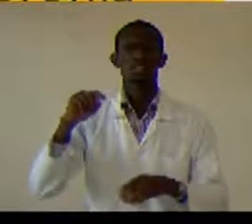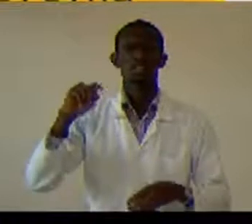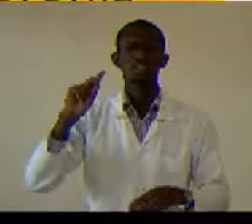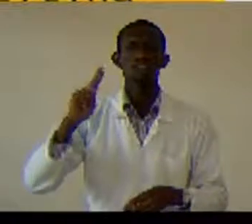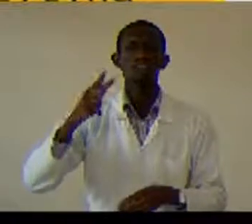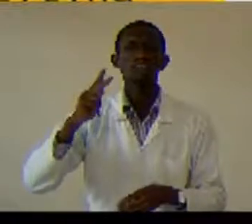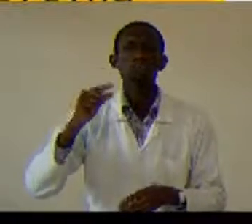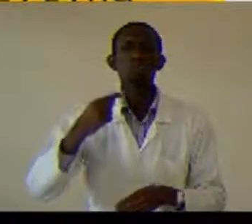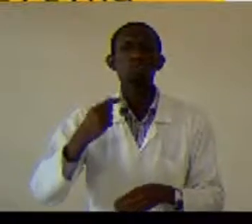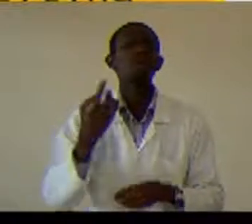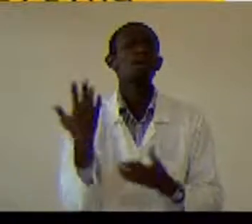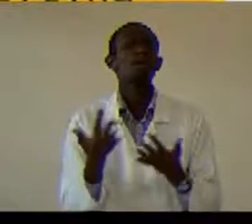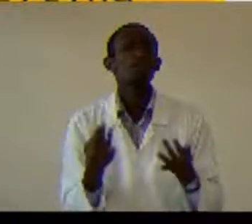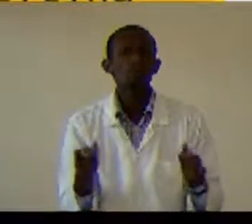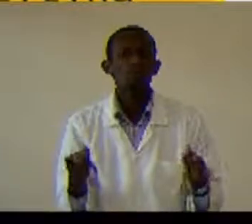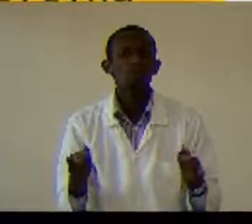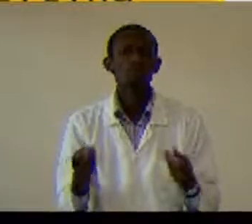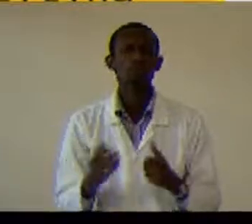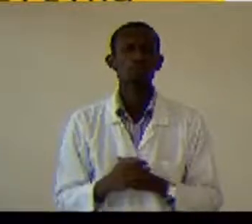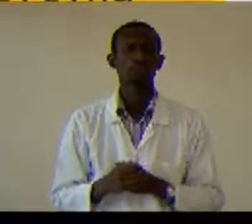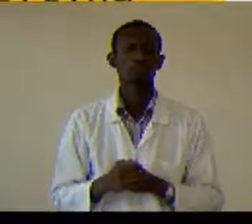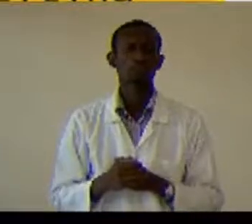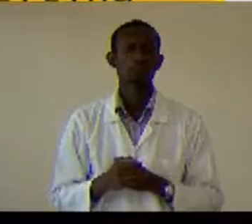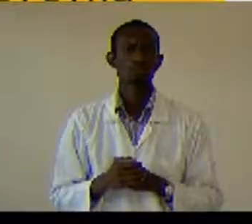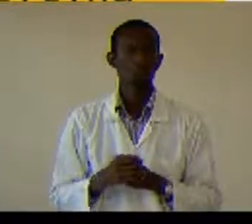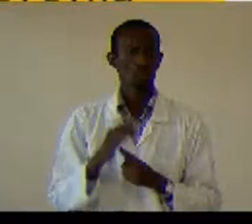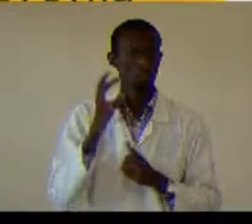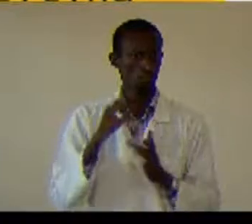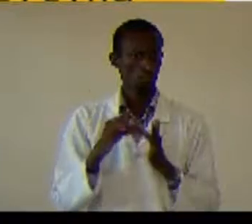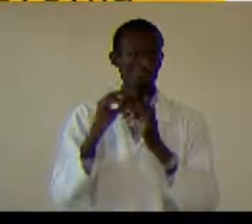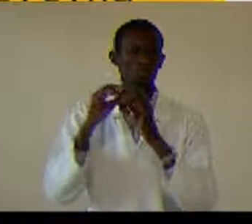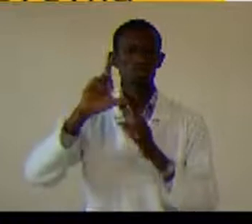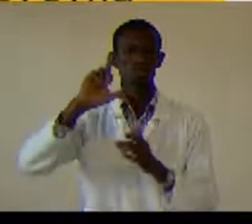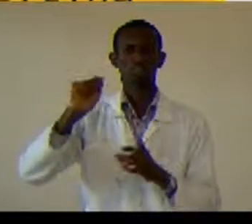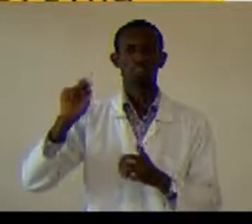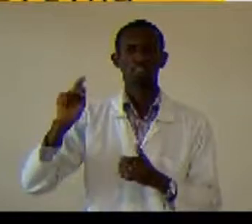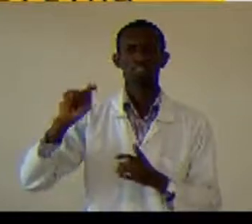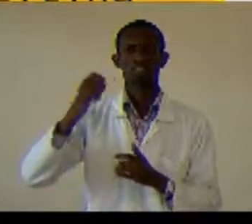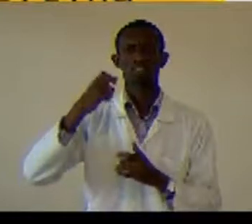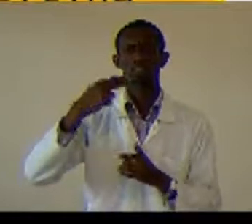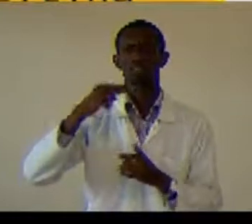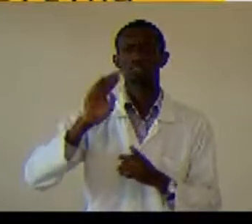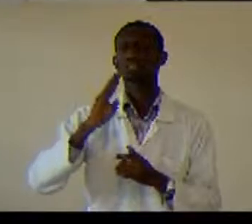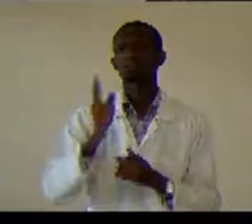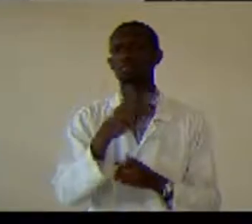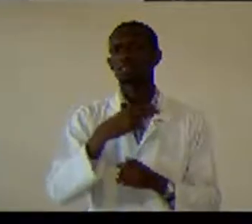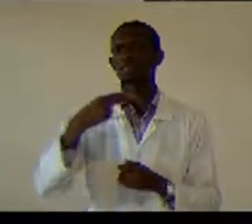kilogram. In this case, 1 unit. So, specific latent heat is the amount of